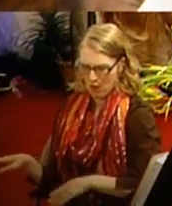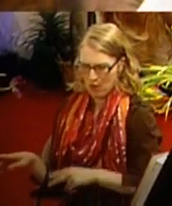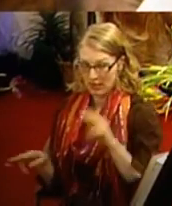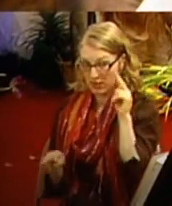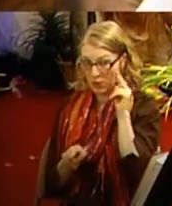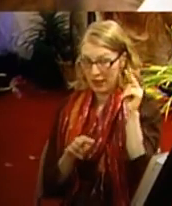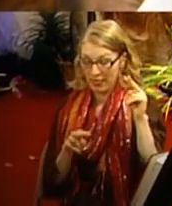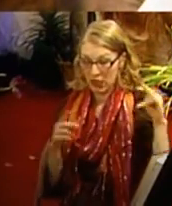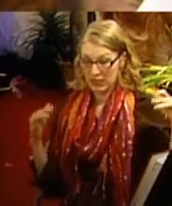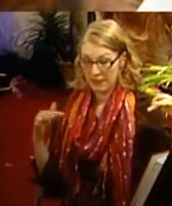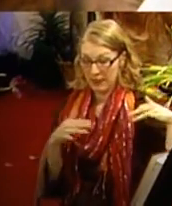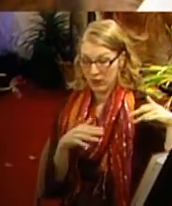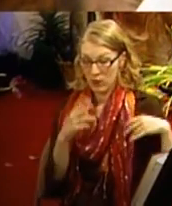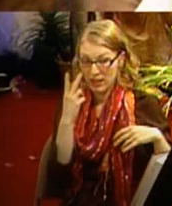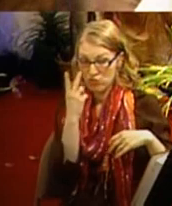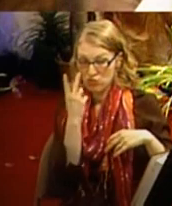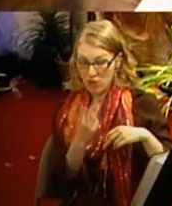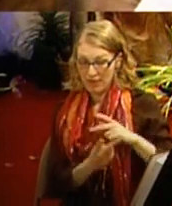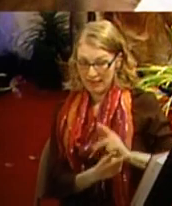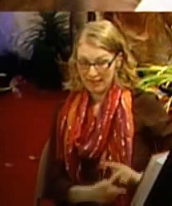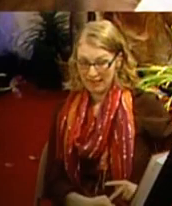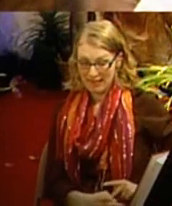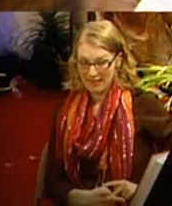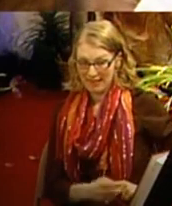crowd. He saw the king, and next to